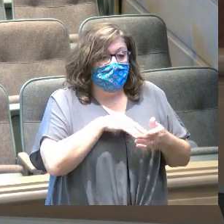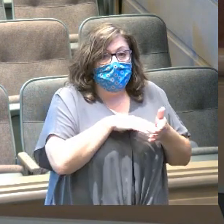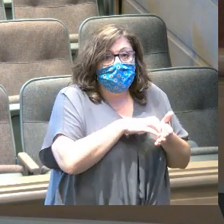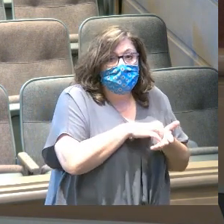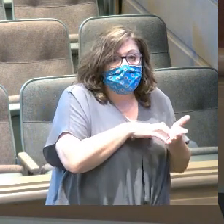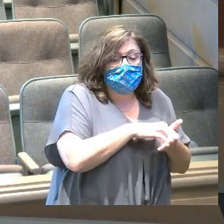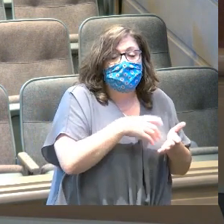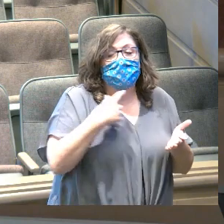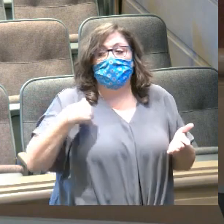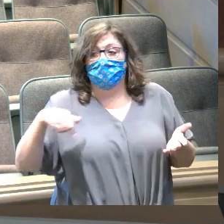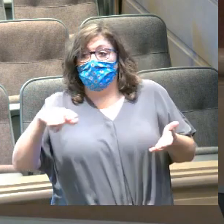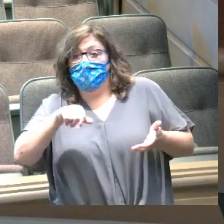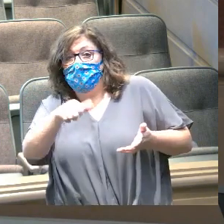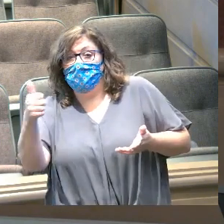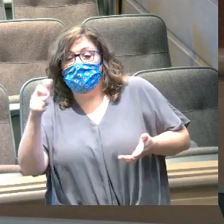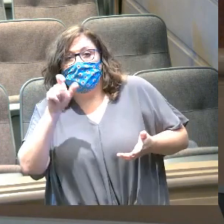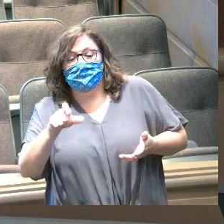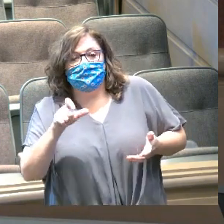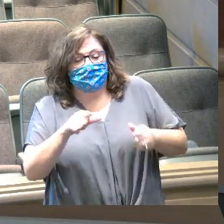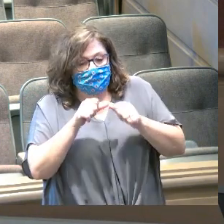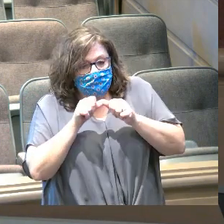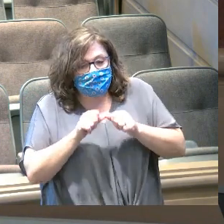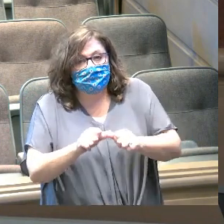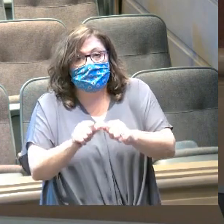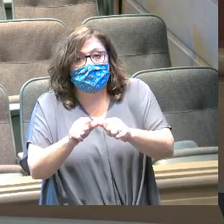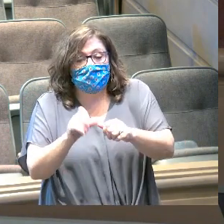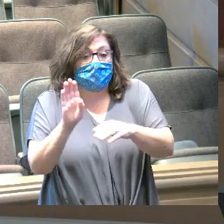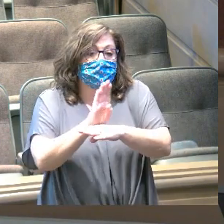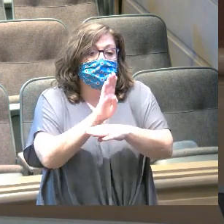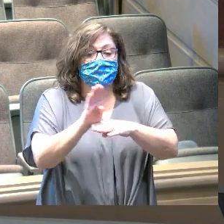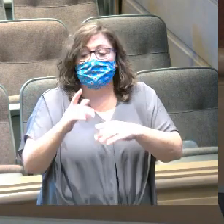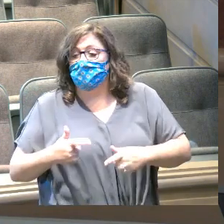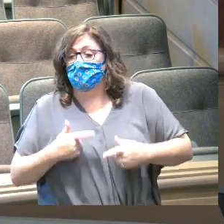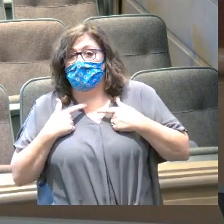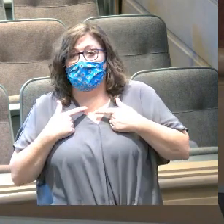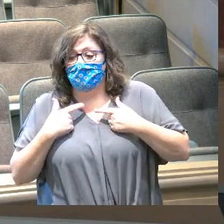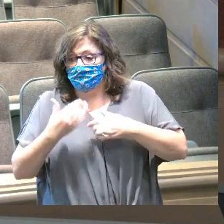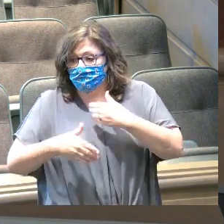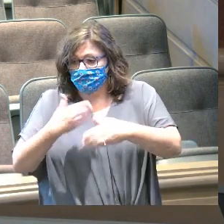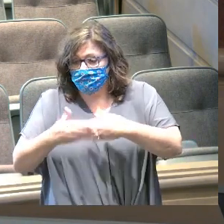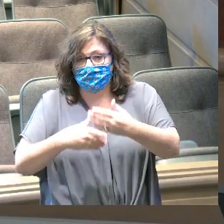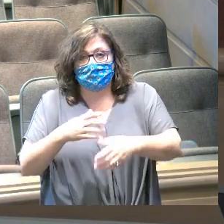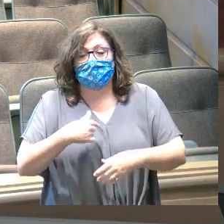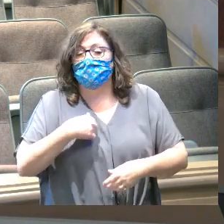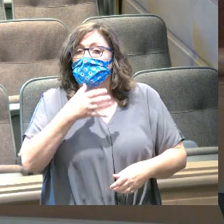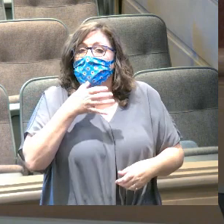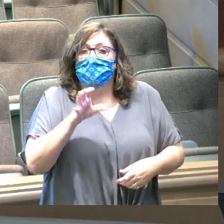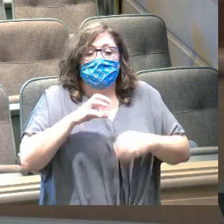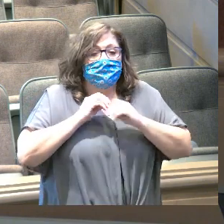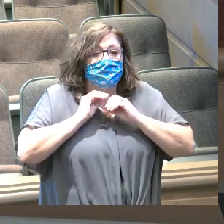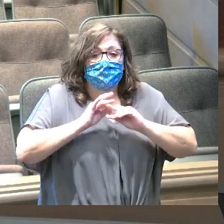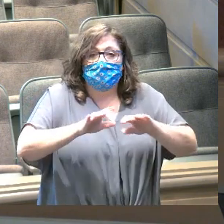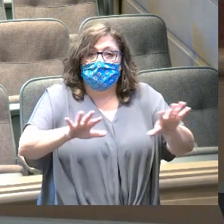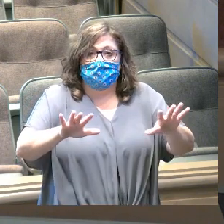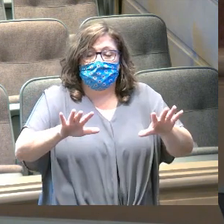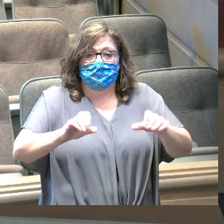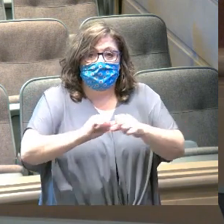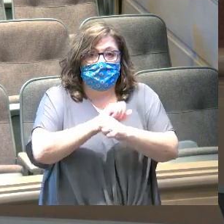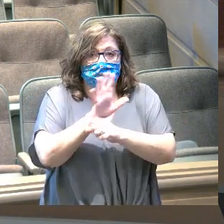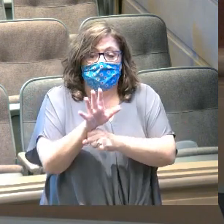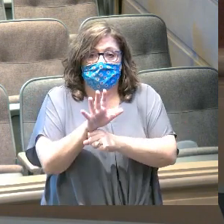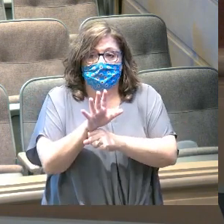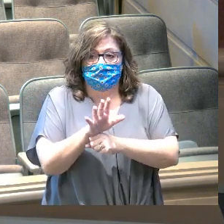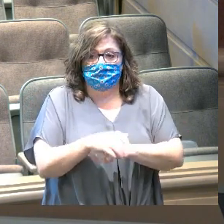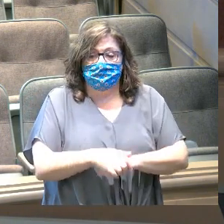still engaged in life and in business in a way that is most conducive to not spreading to the virus to those that